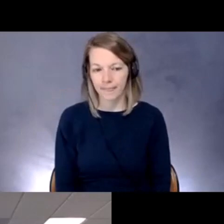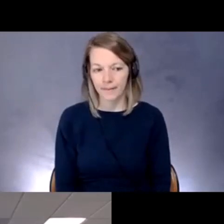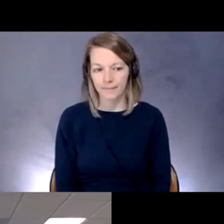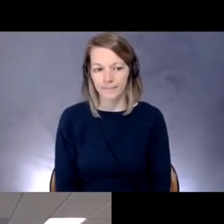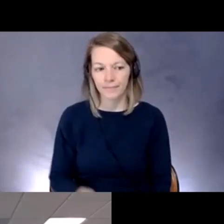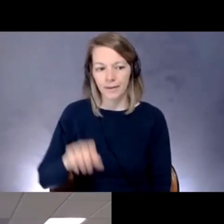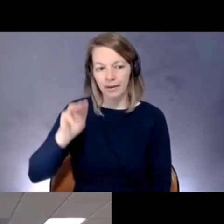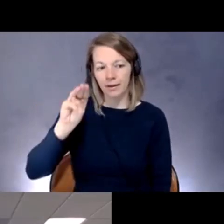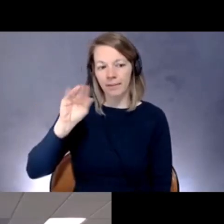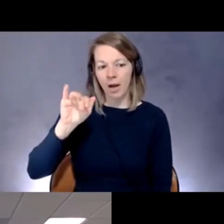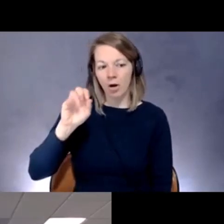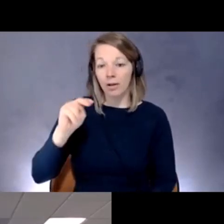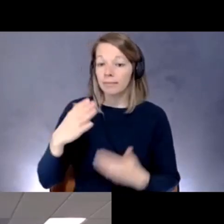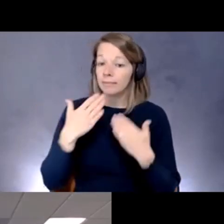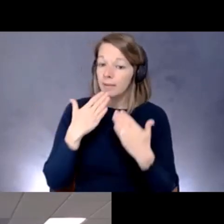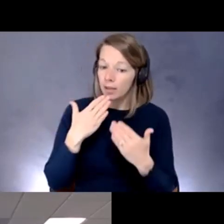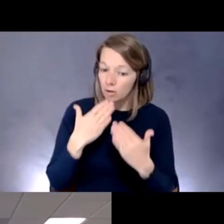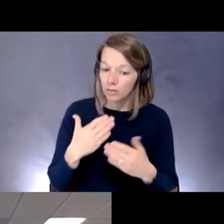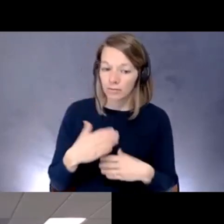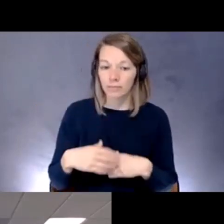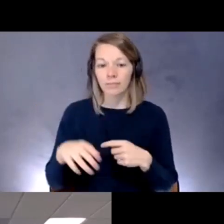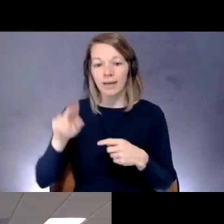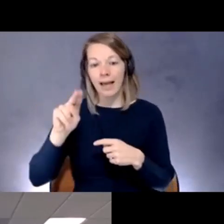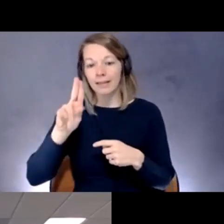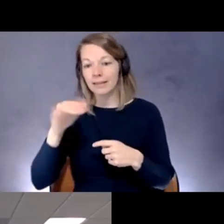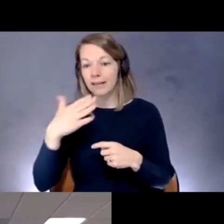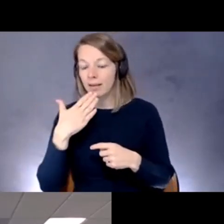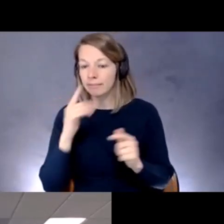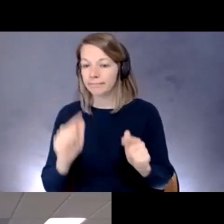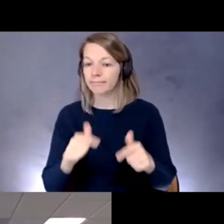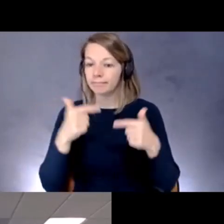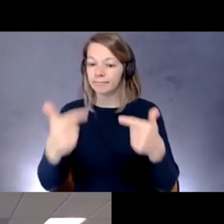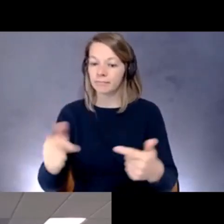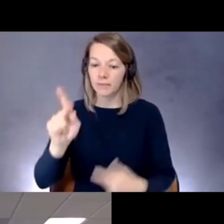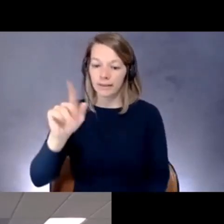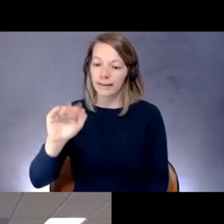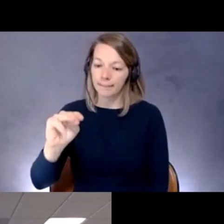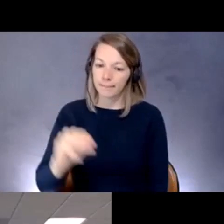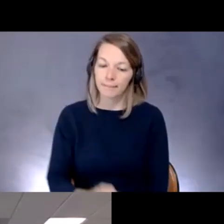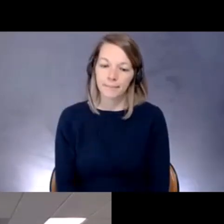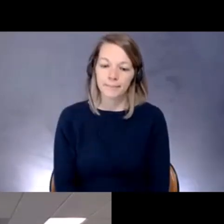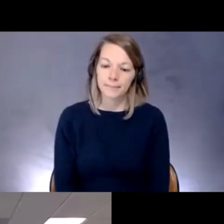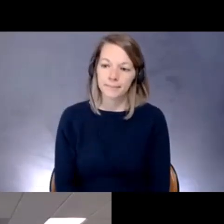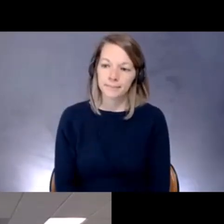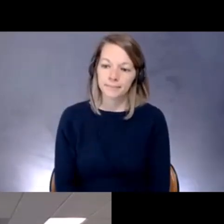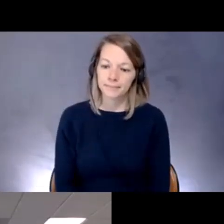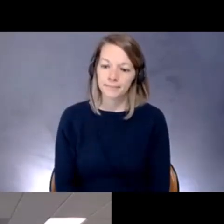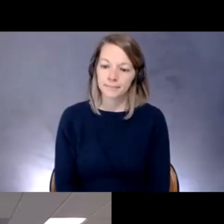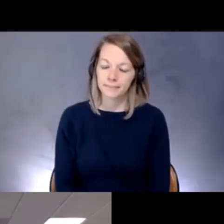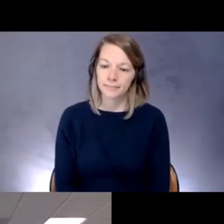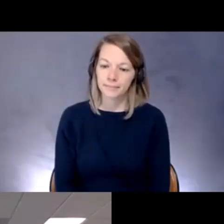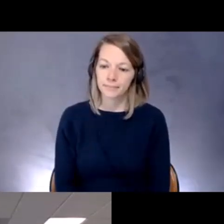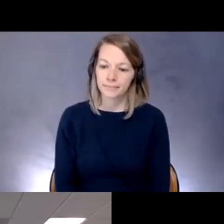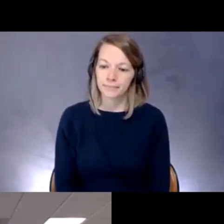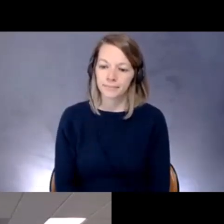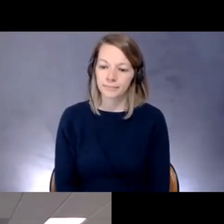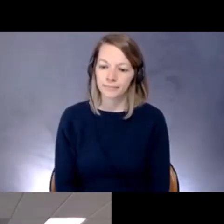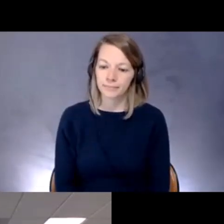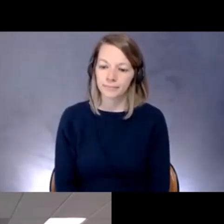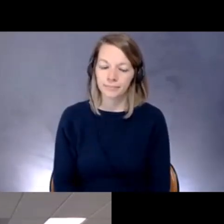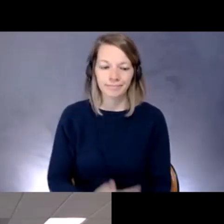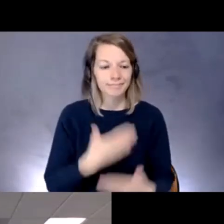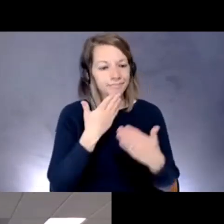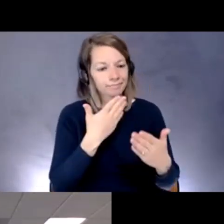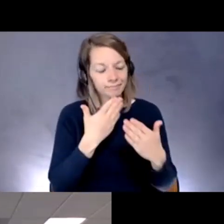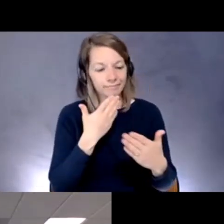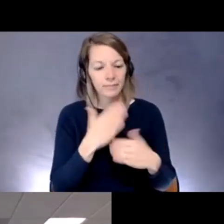Nancy, thank you for the panel discussion. Turning it back to you, Kim. Yeah, thank you so much for Marilyn,